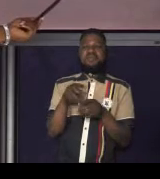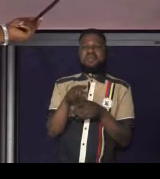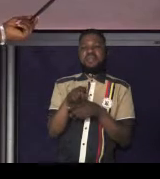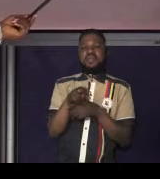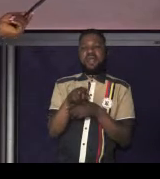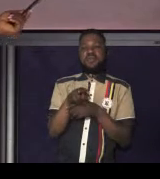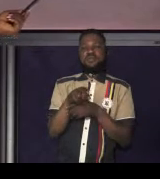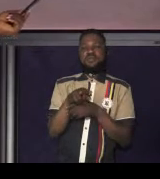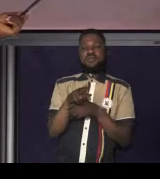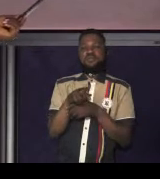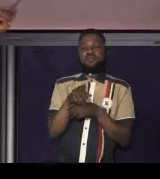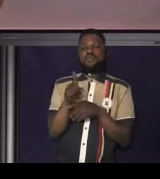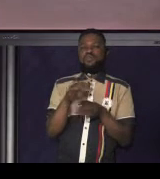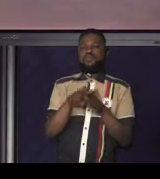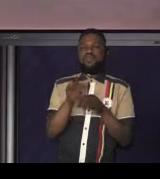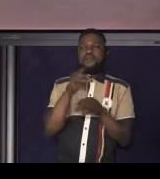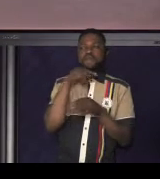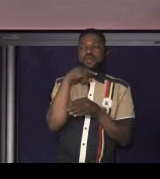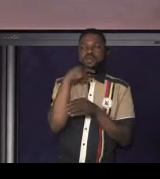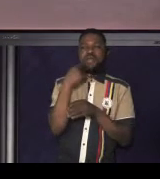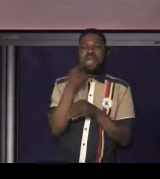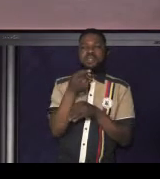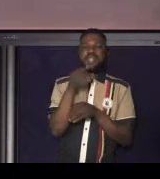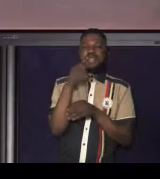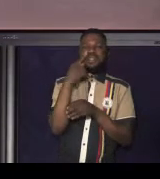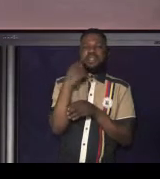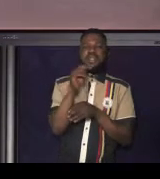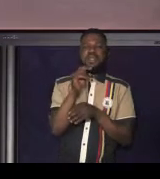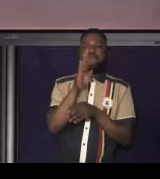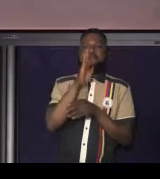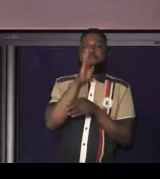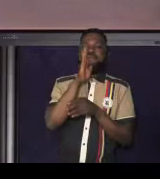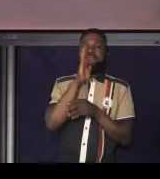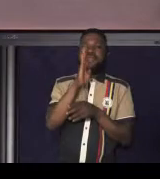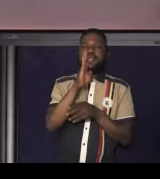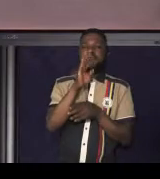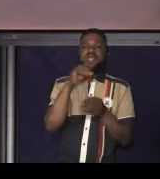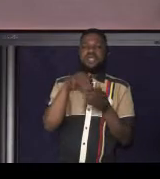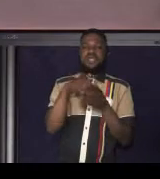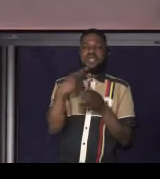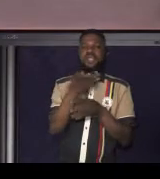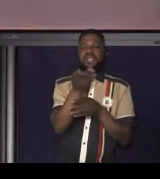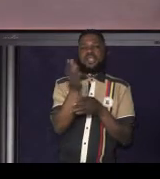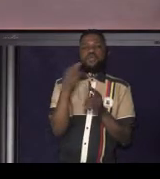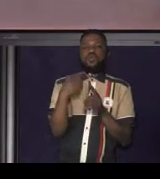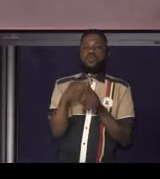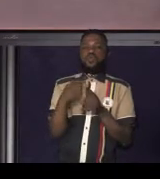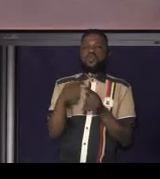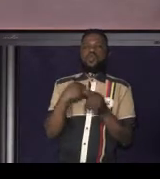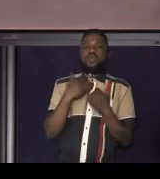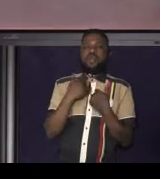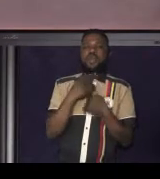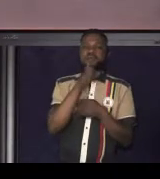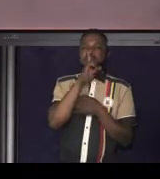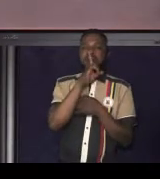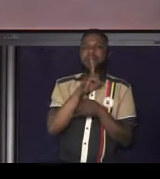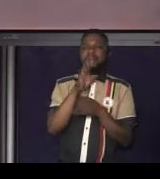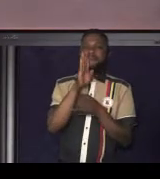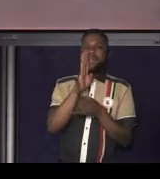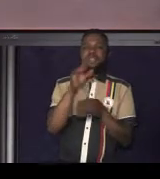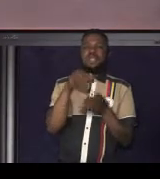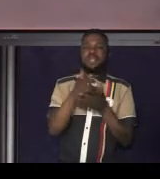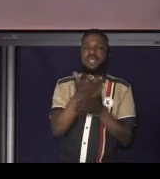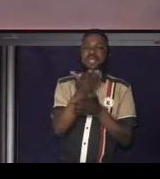Doubt. You don't pronounce the B in these words. We have silent